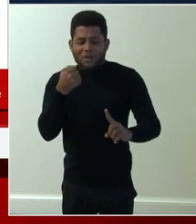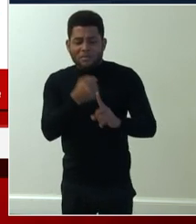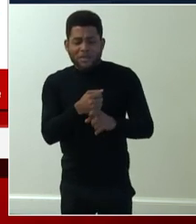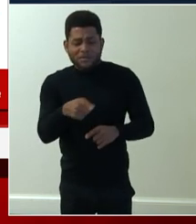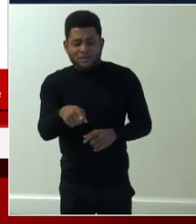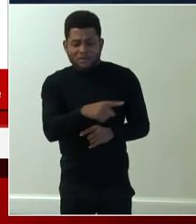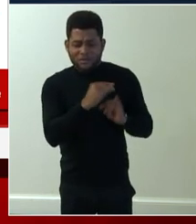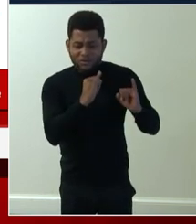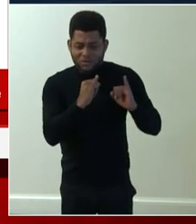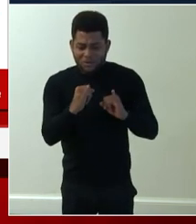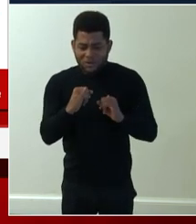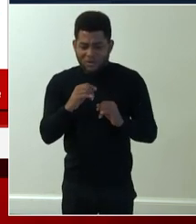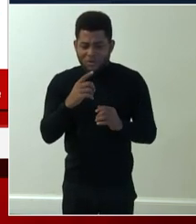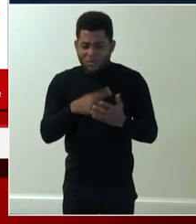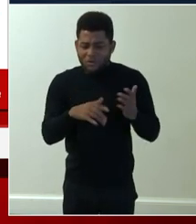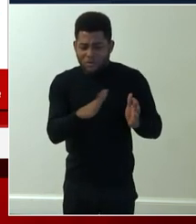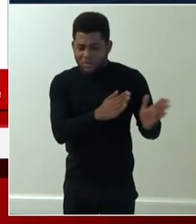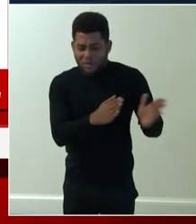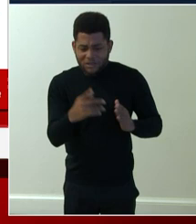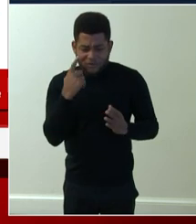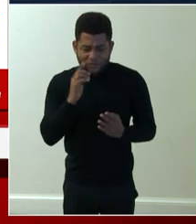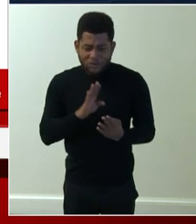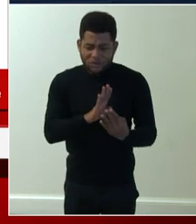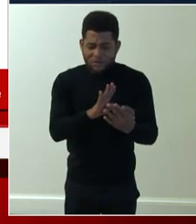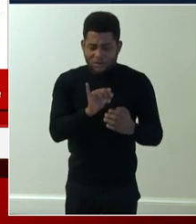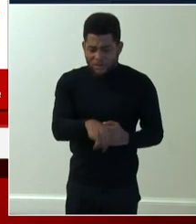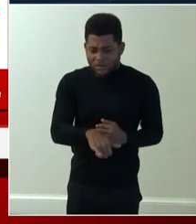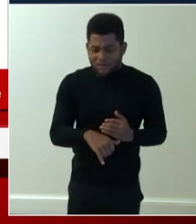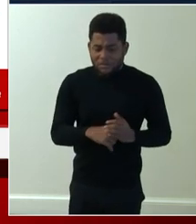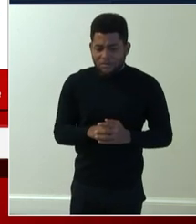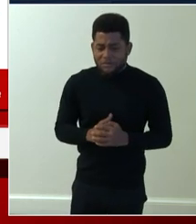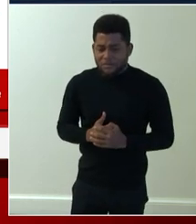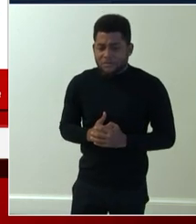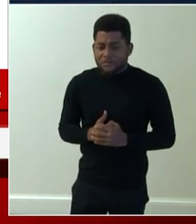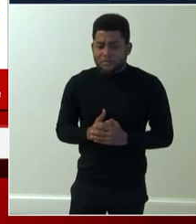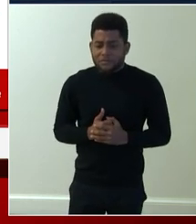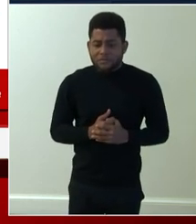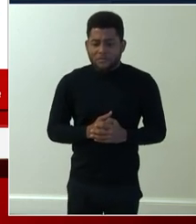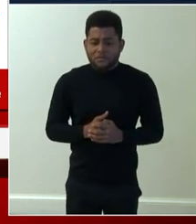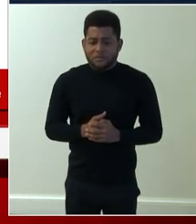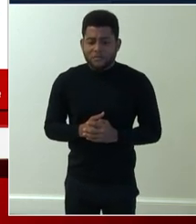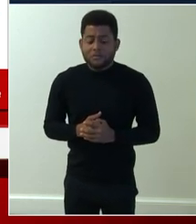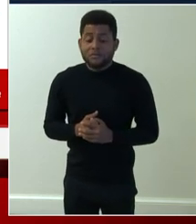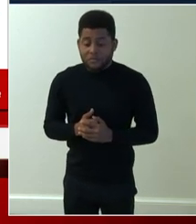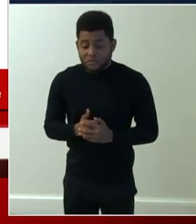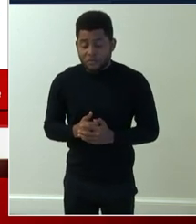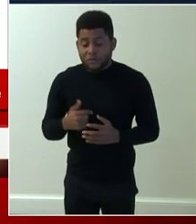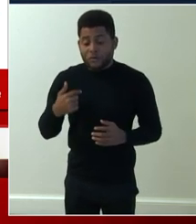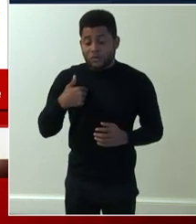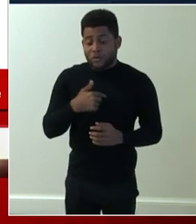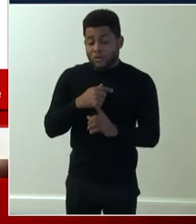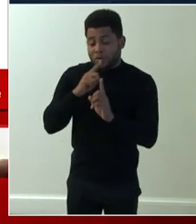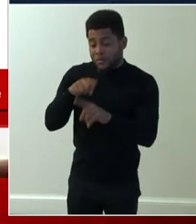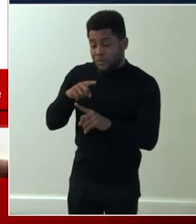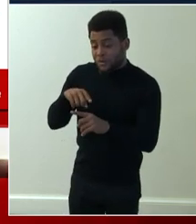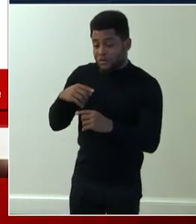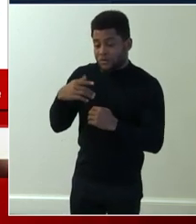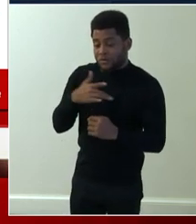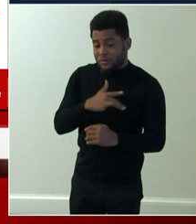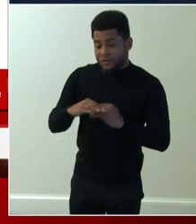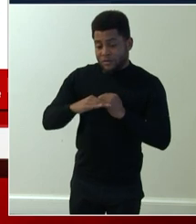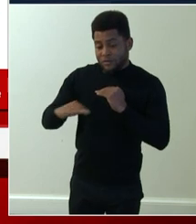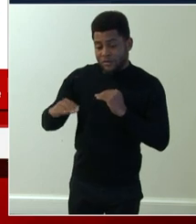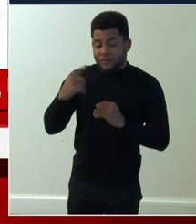are your plans to address that as more kids stay home? Yeah, so our attendance trends are very similar, for example,